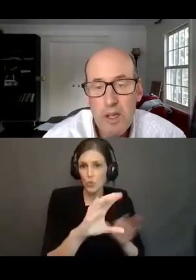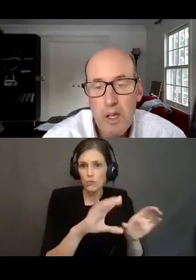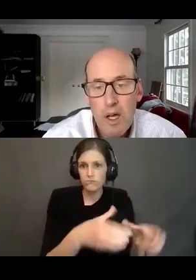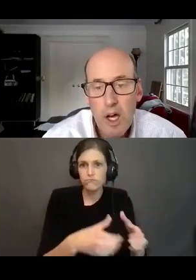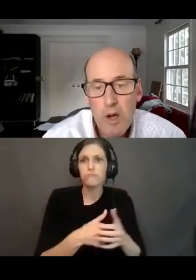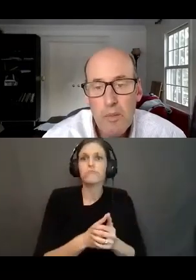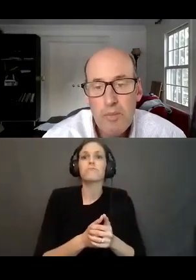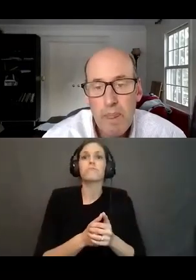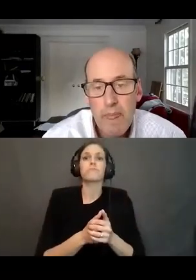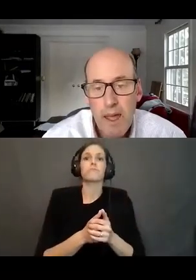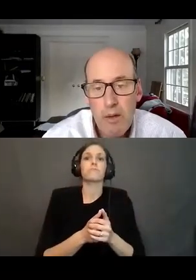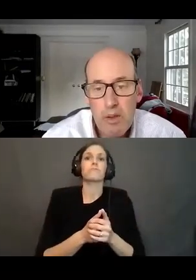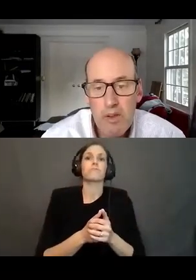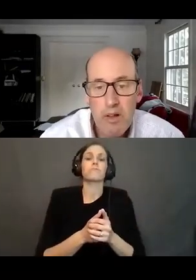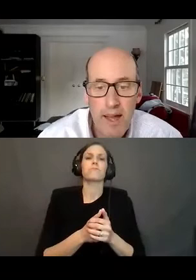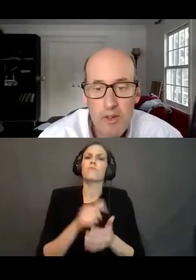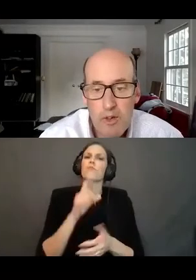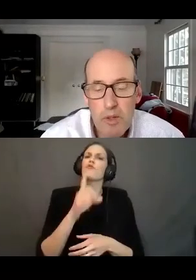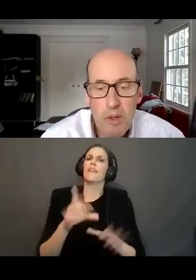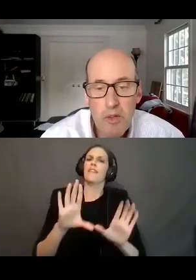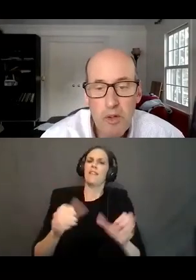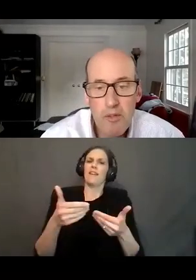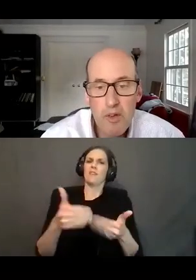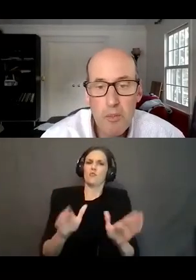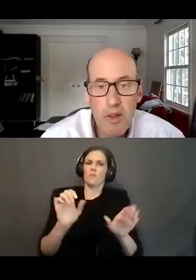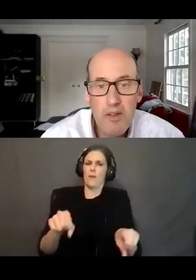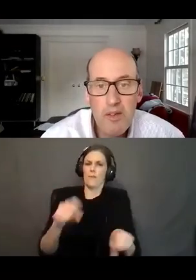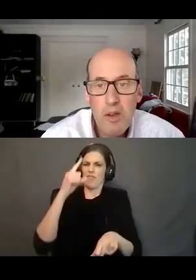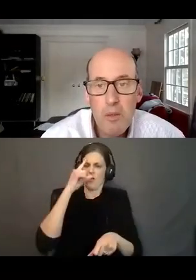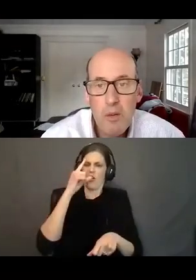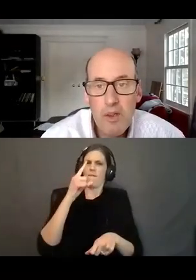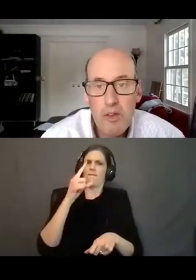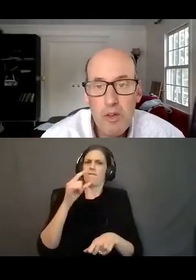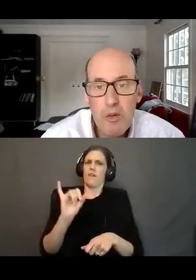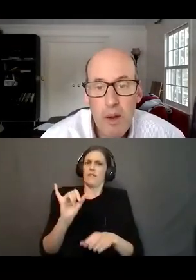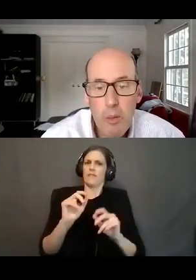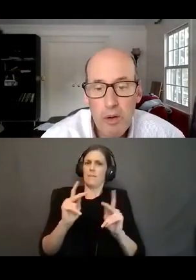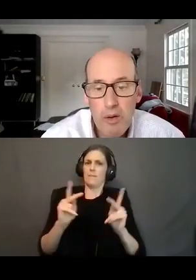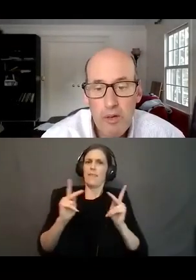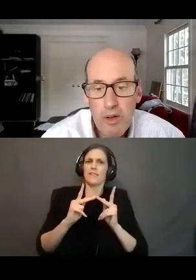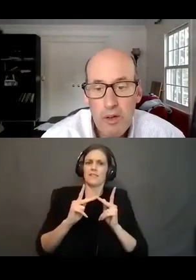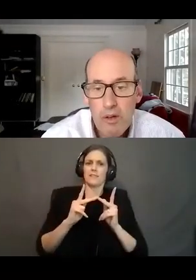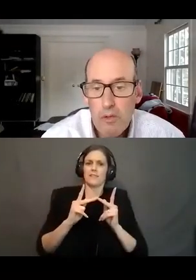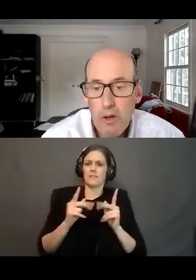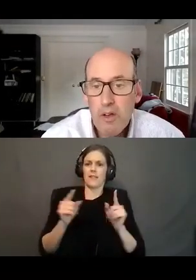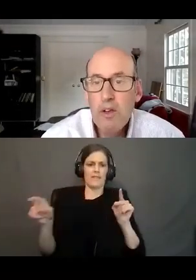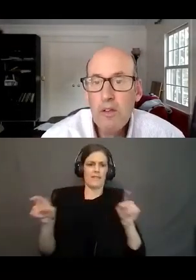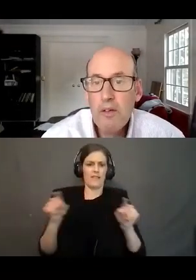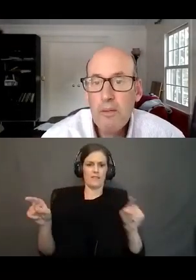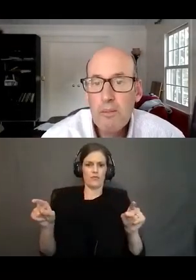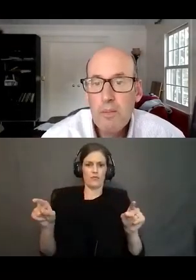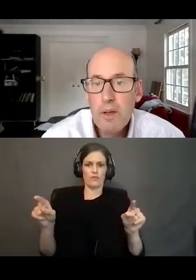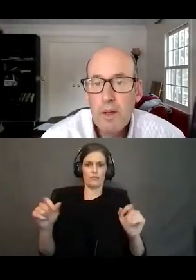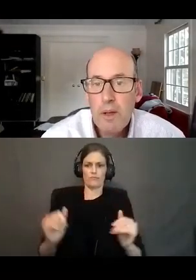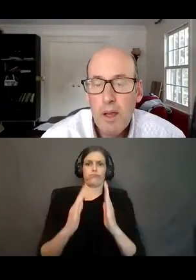setting. And really the classroom can be thought of as a place where these two networks confront each